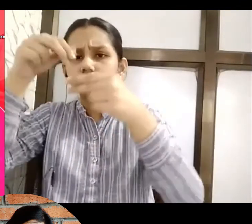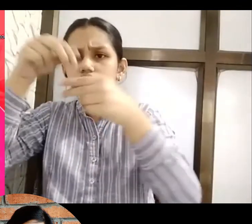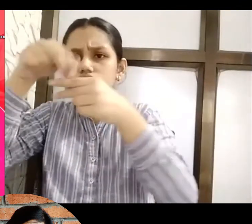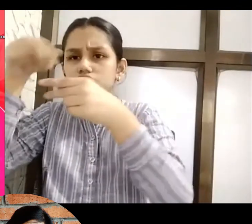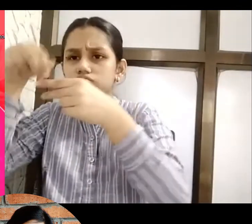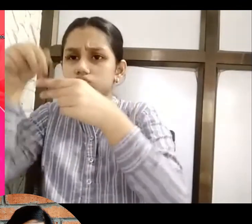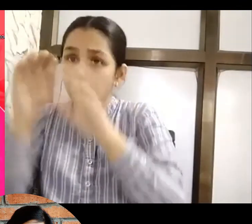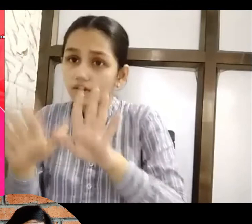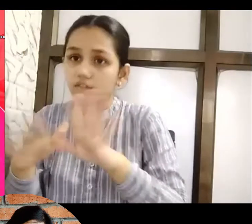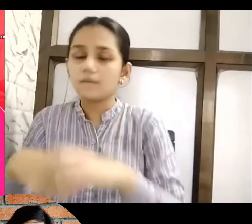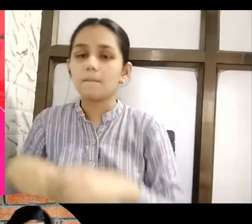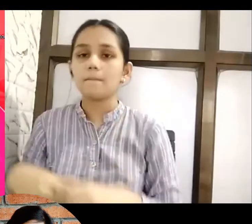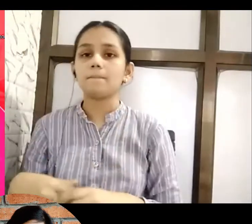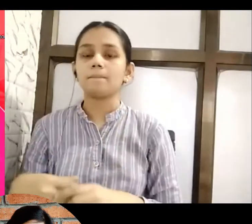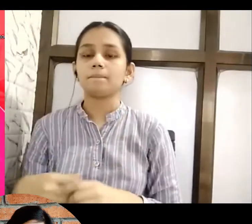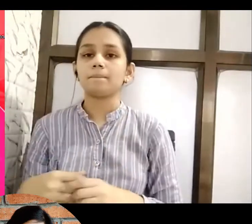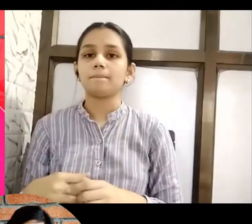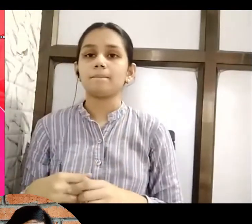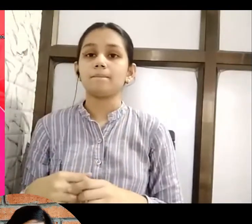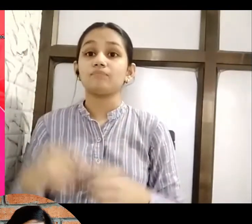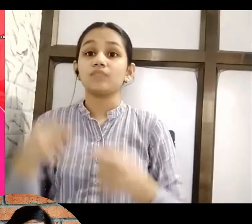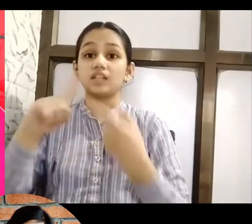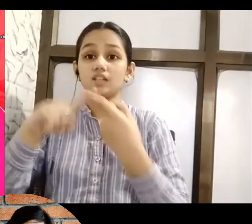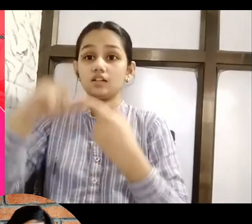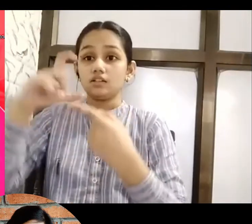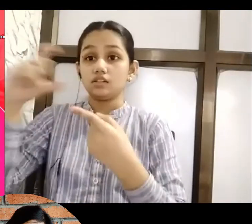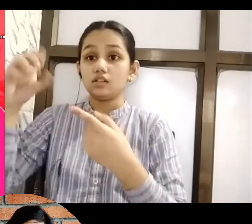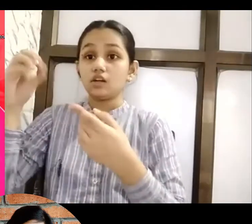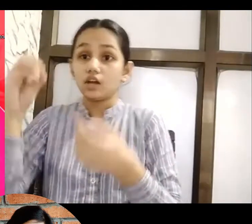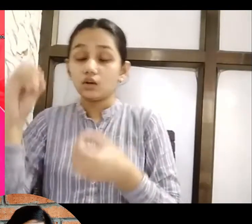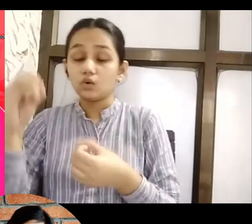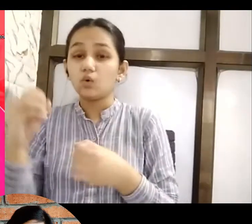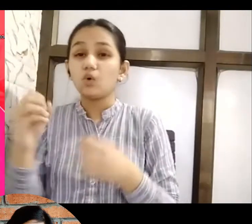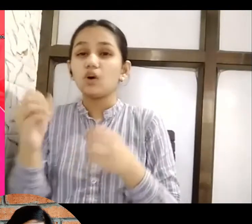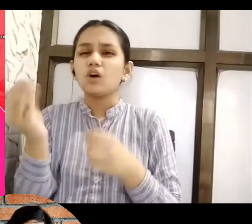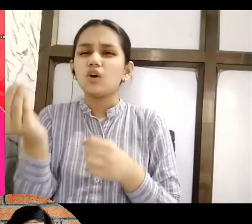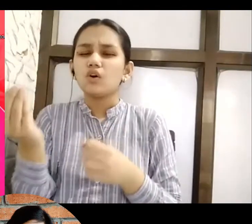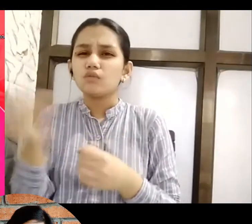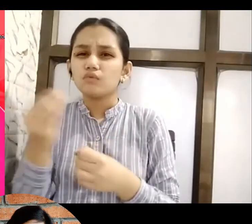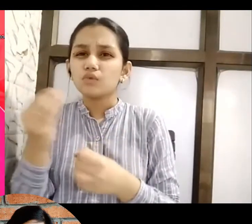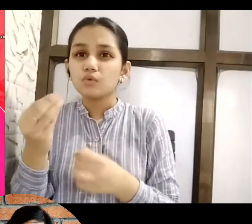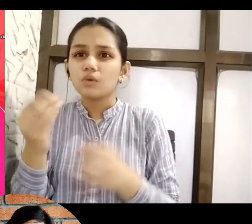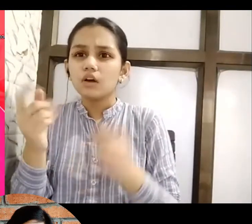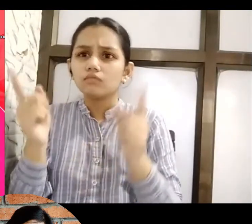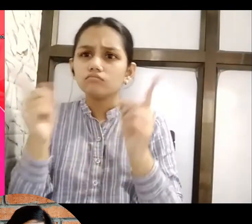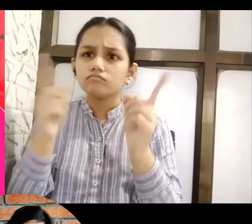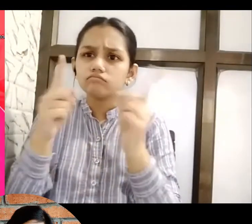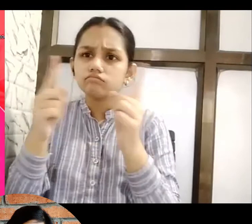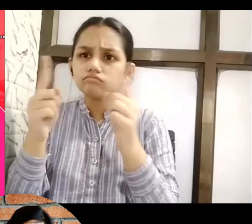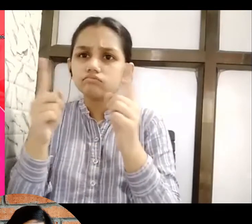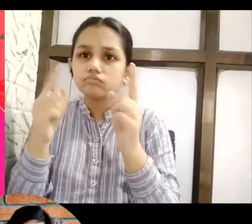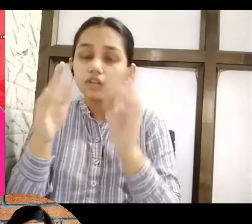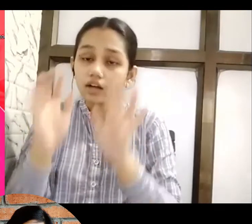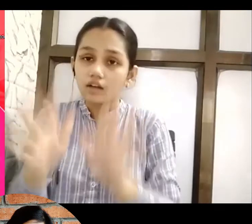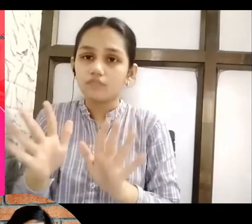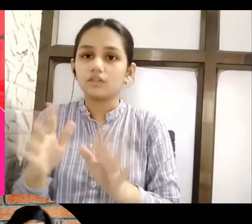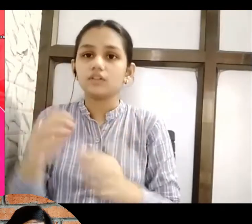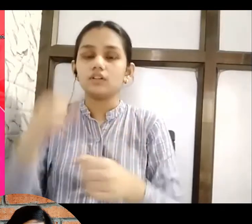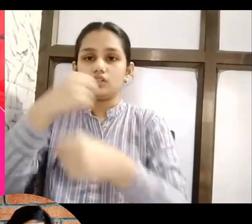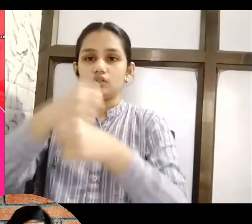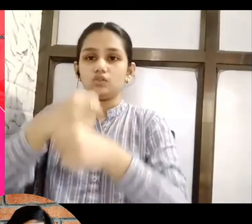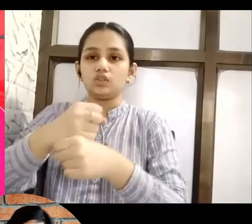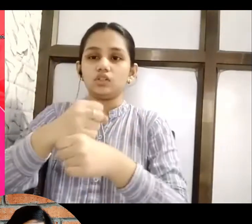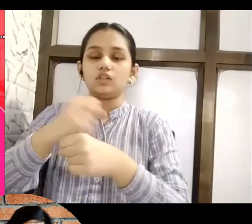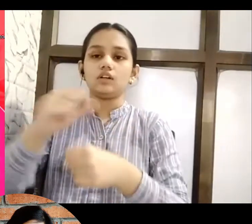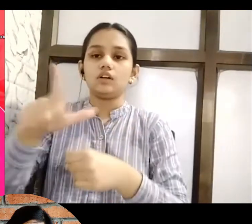Right? Then if I see echo effect, you will see some slight echo. This is the glitch effect,